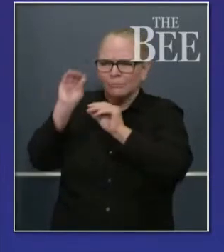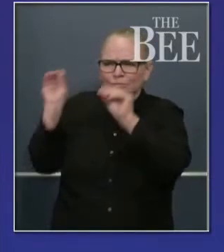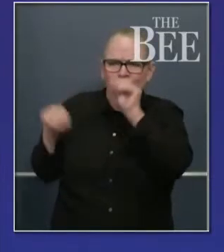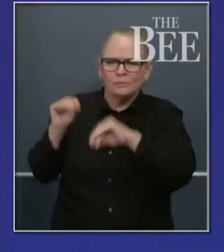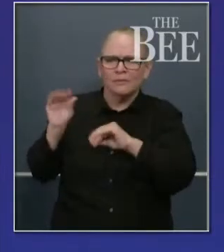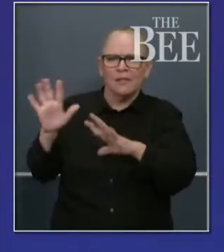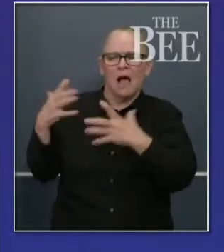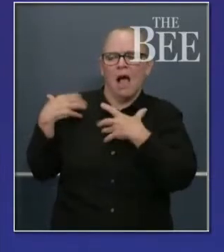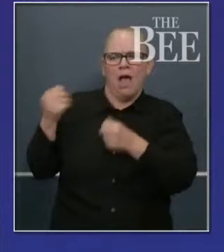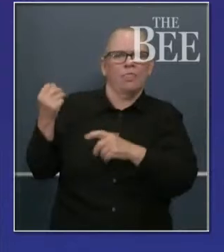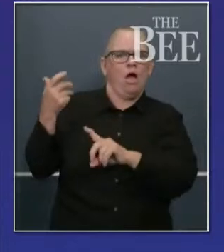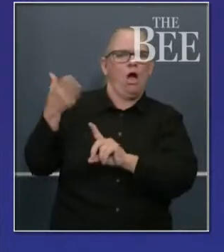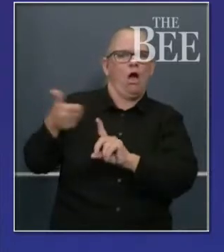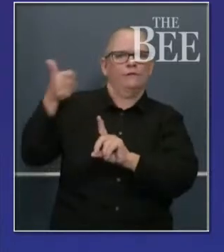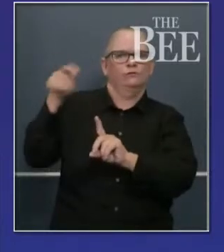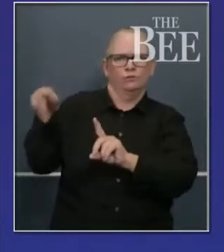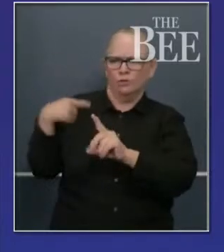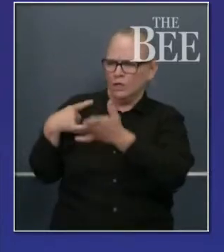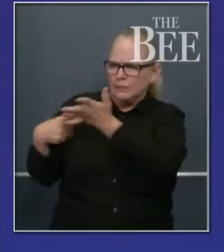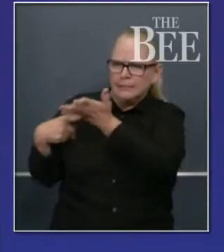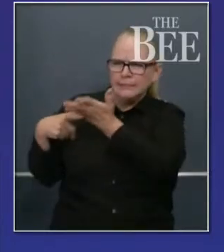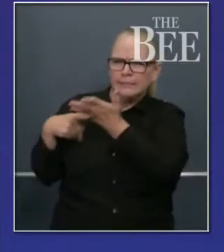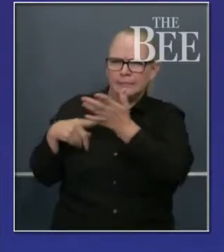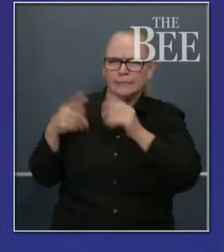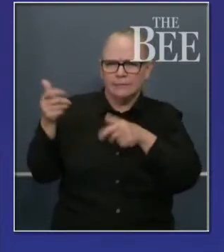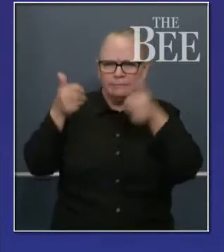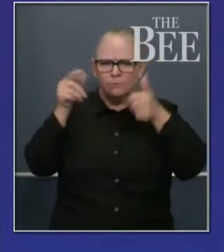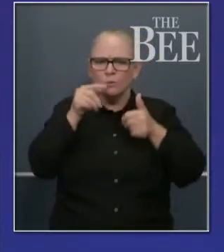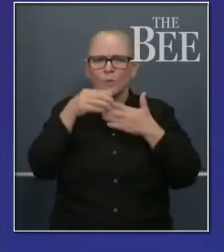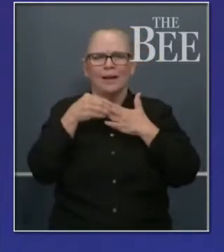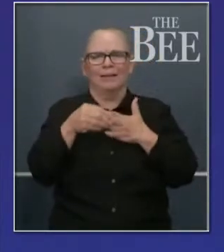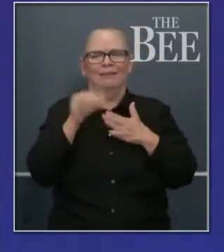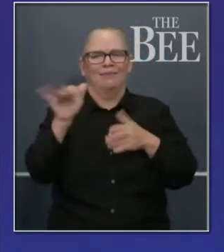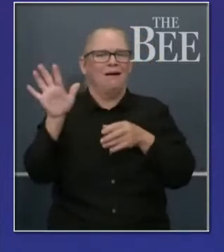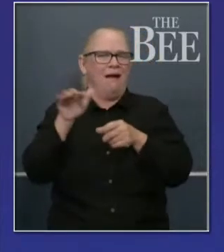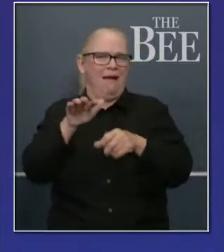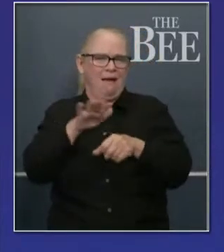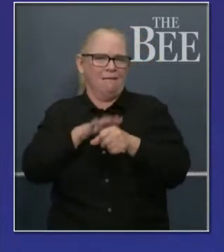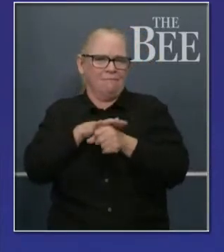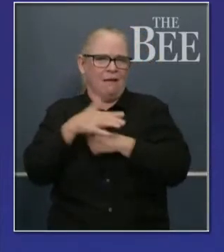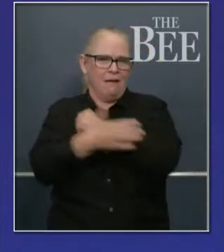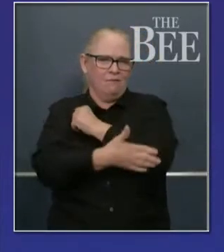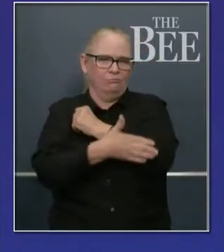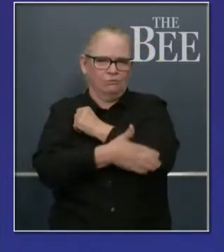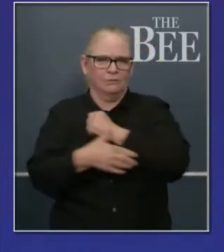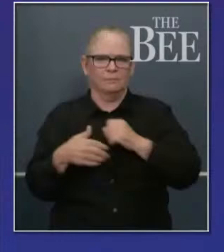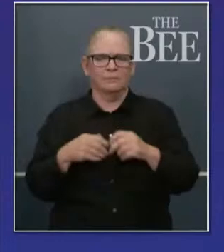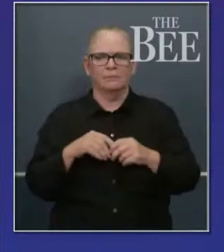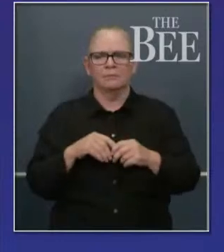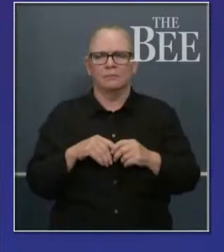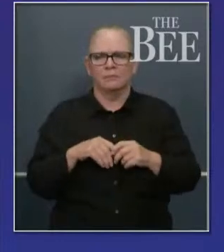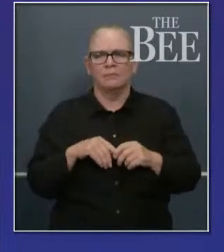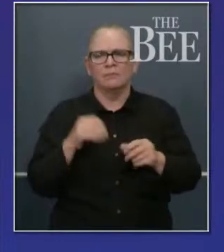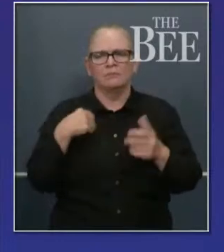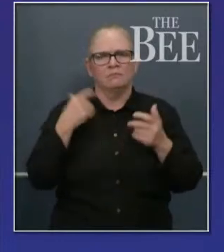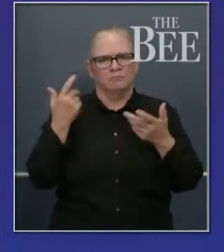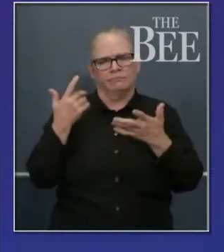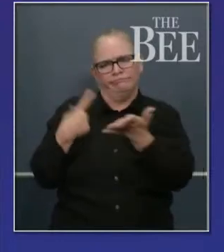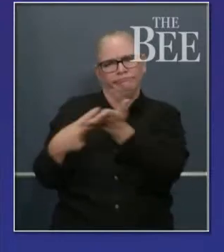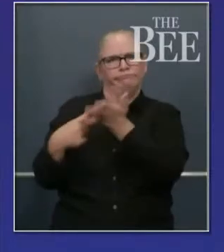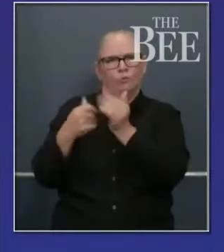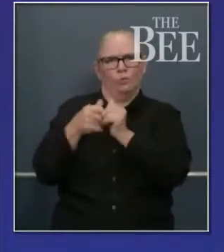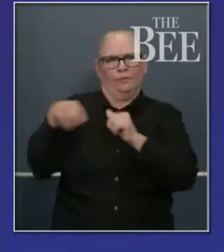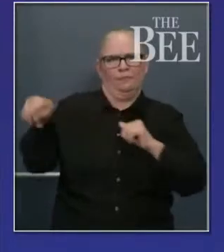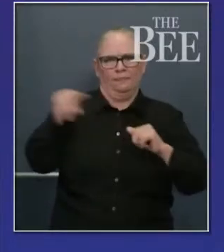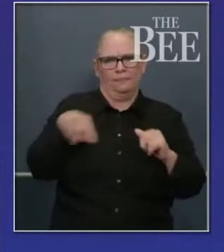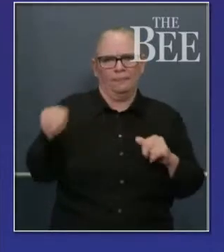the supervisors, other non-elected leaders in those counties having those detailed conversations with us so we get it right. We make